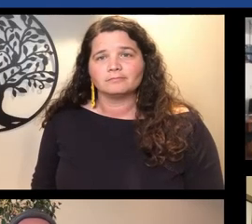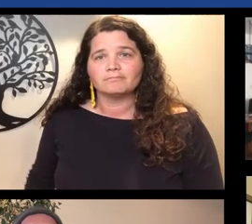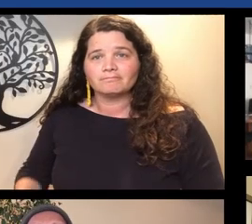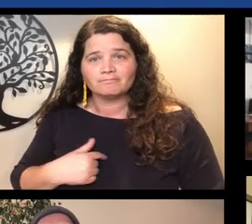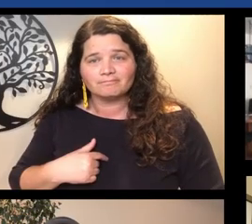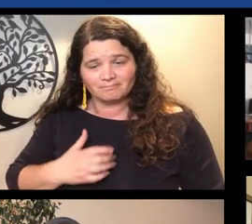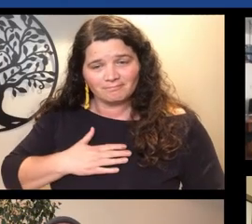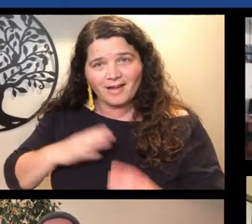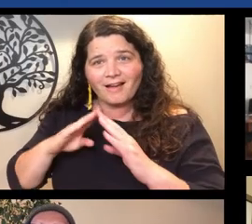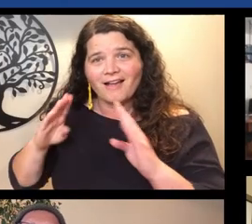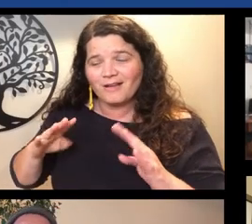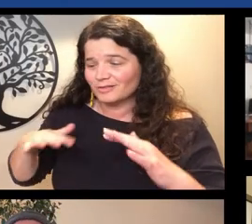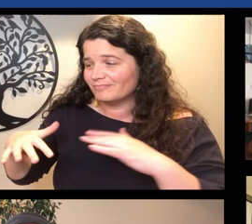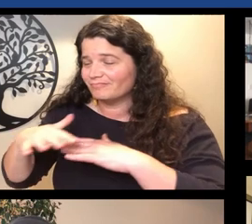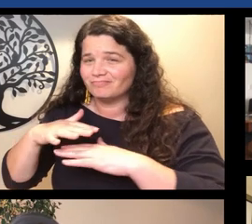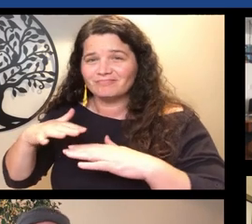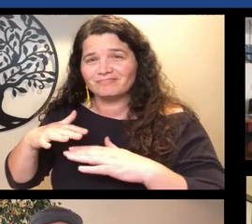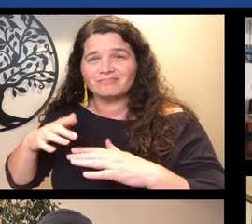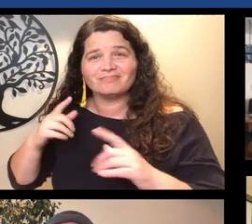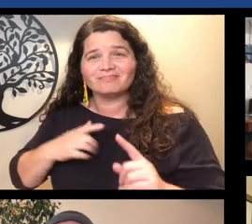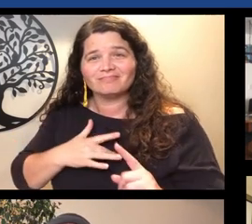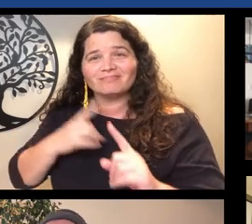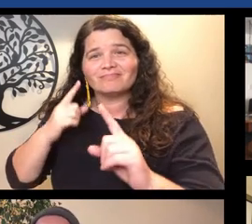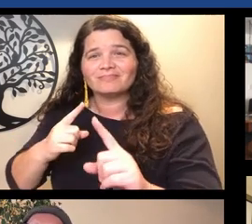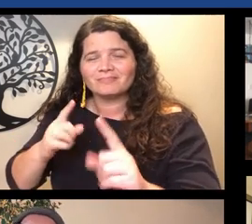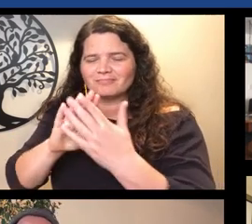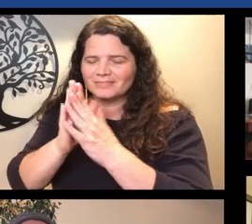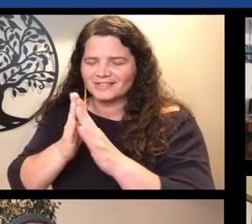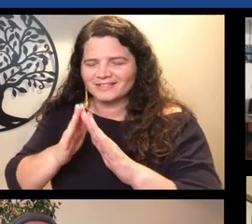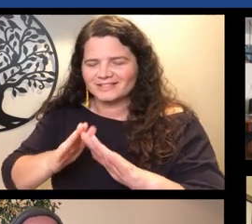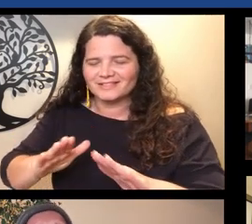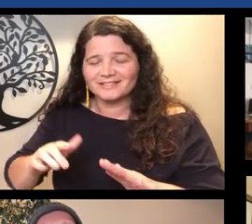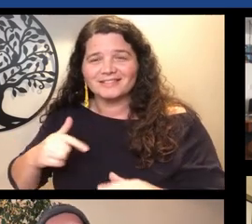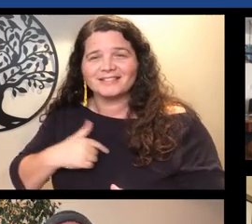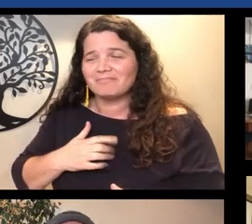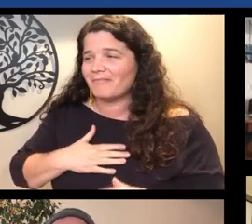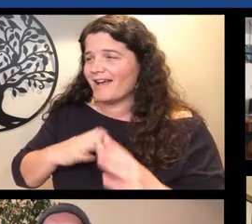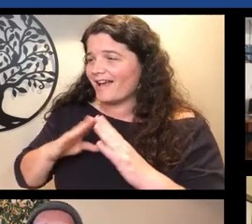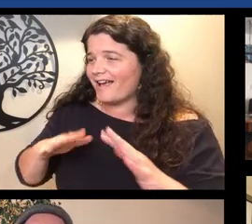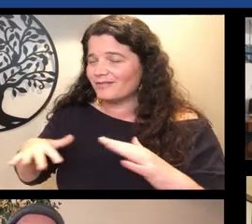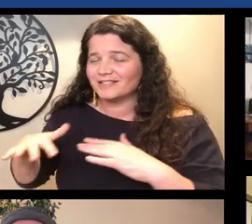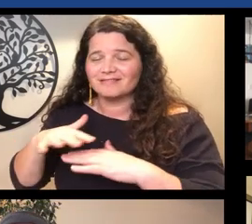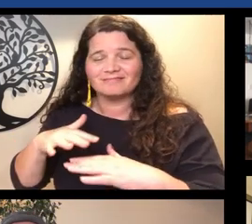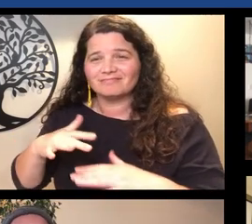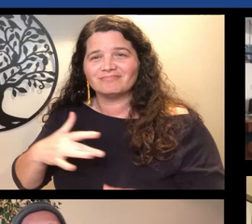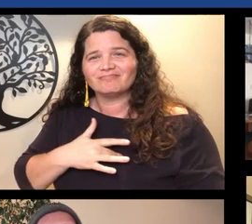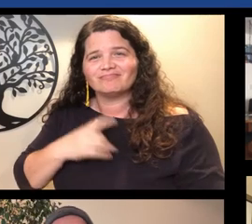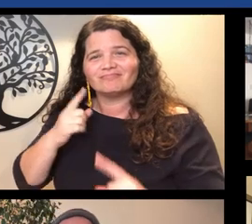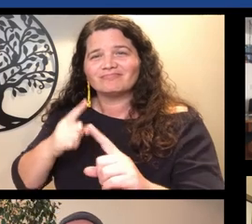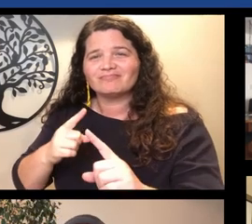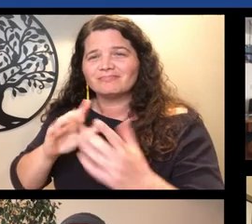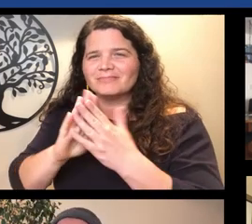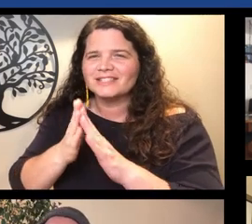As for me and my house, you will find us serving peace. As for me and my house, you will